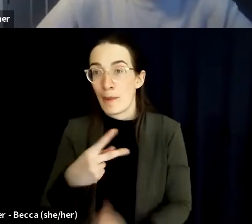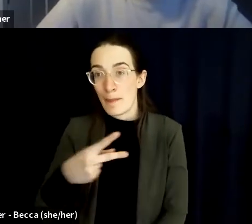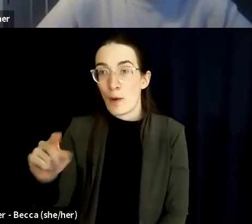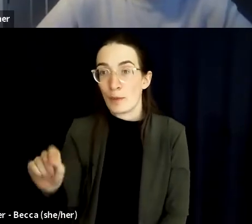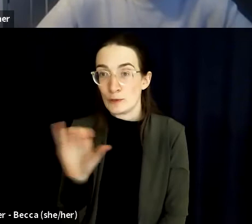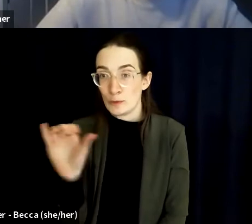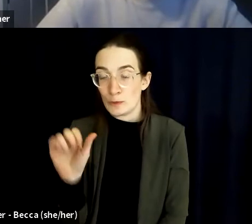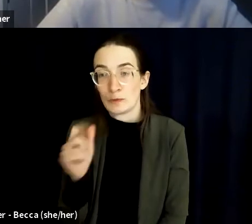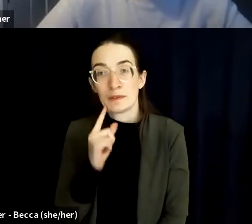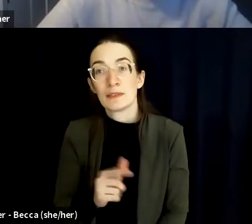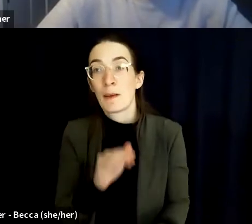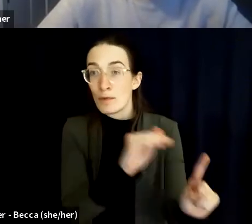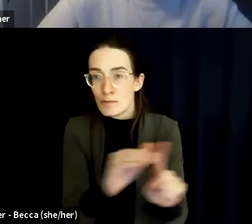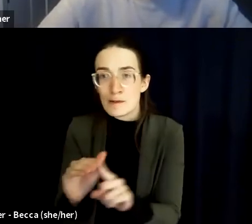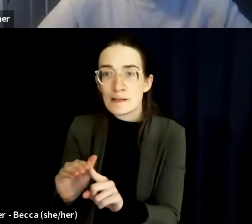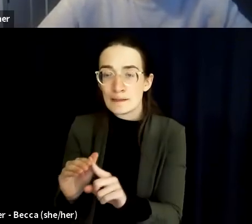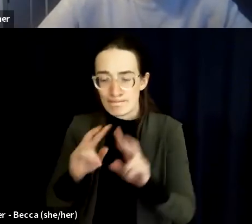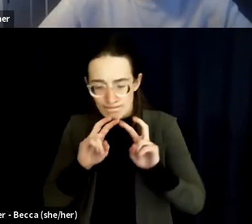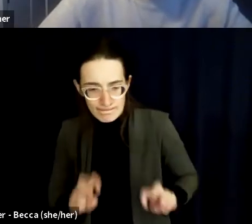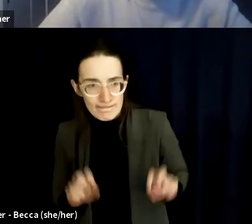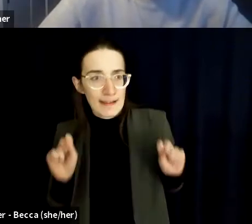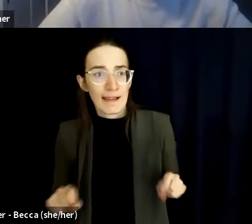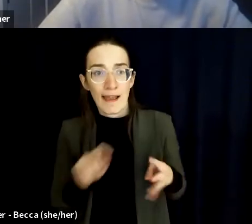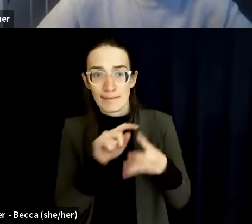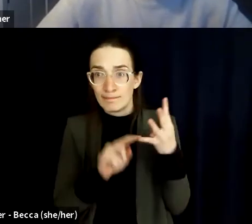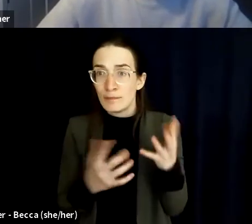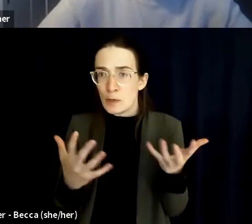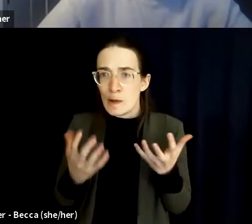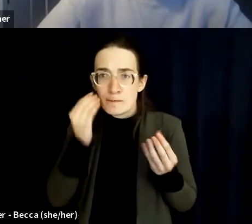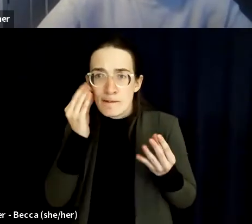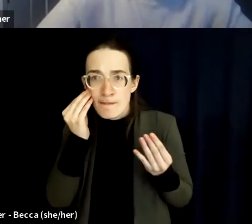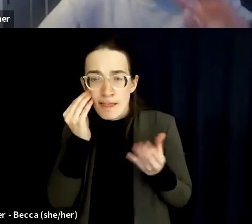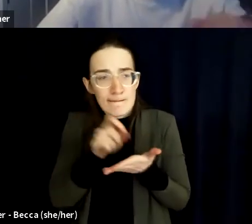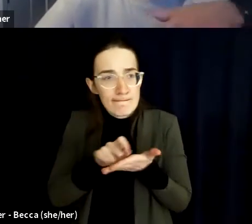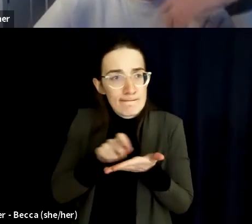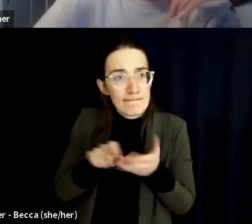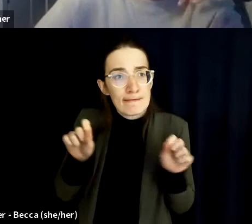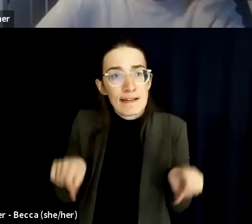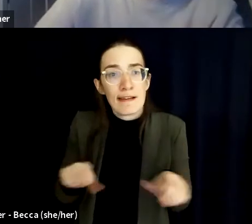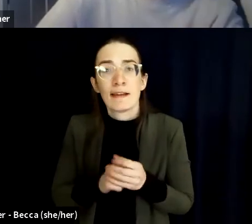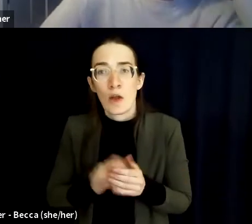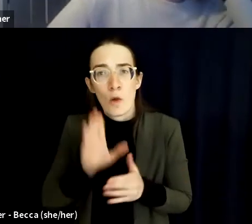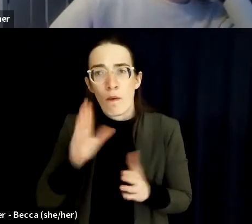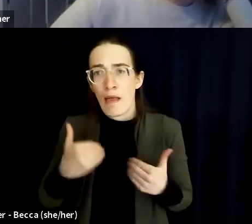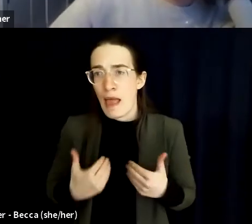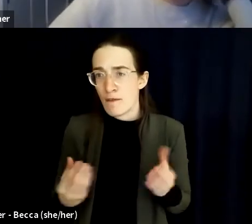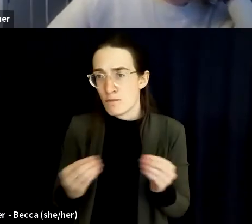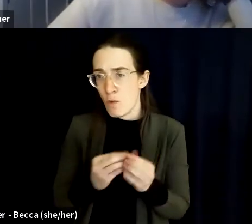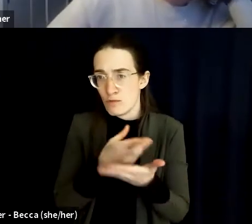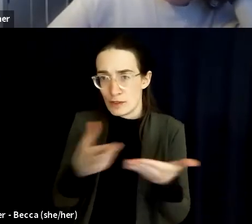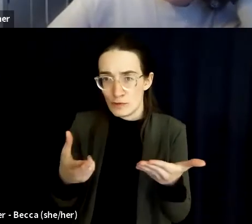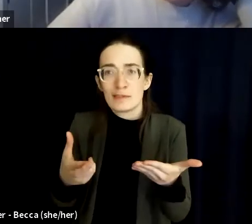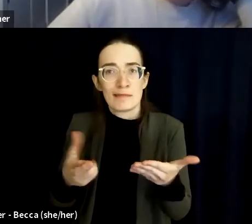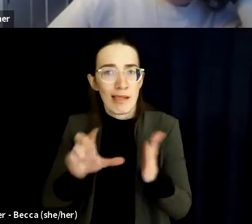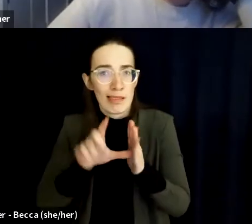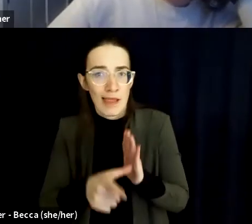these are just some prompts for you to think about if you do want to reflect. You can we're going to have some more resources later that talk about